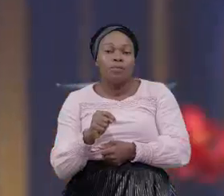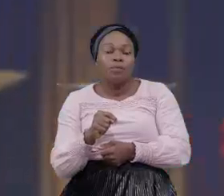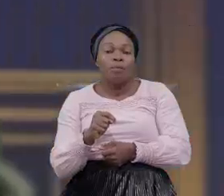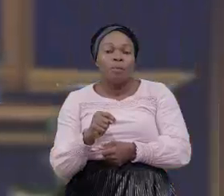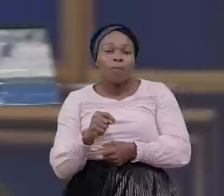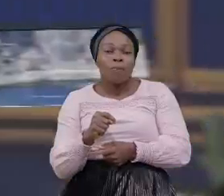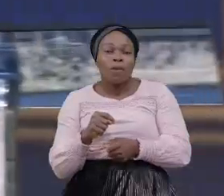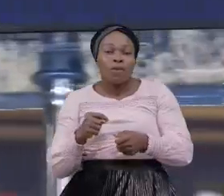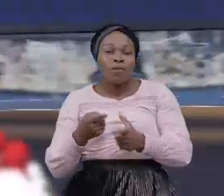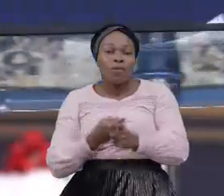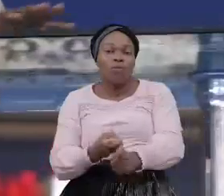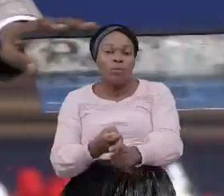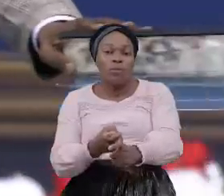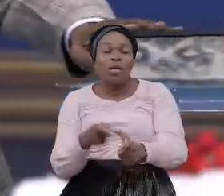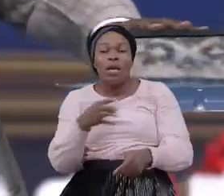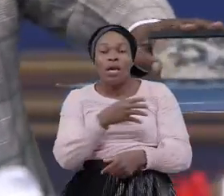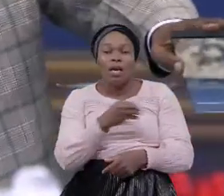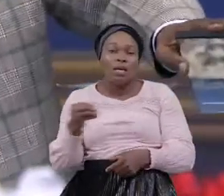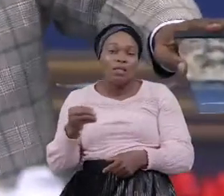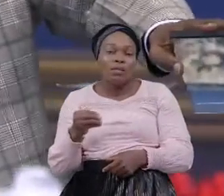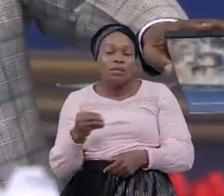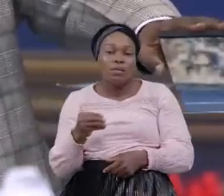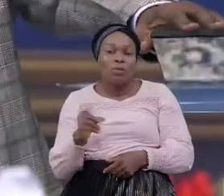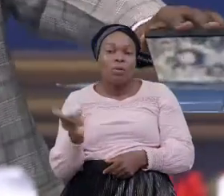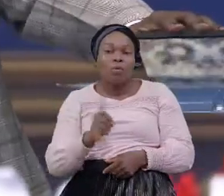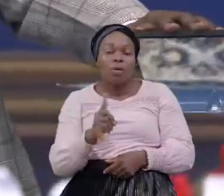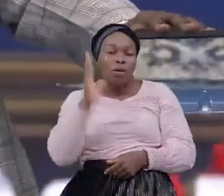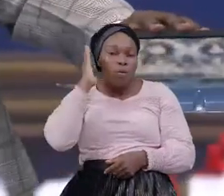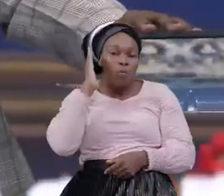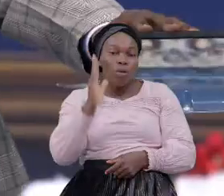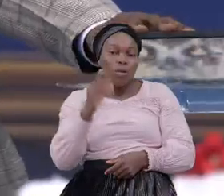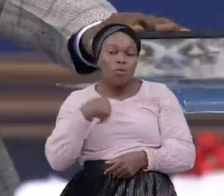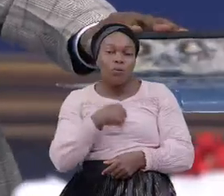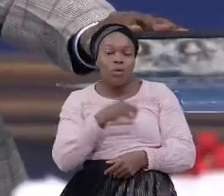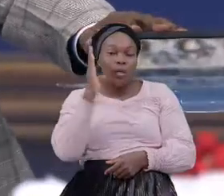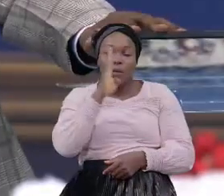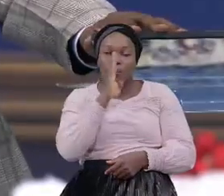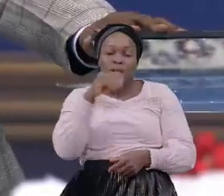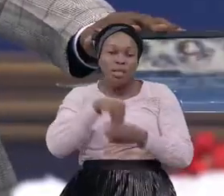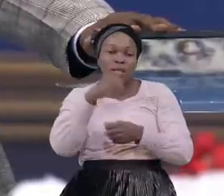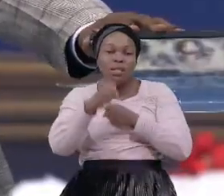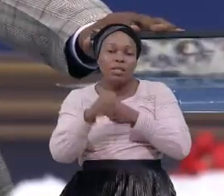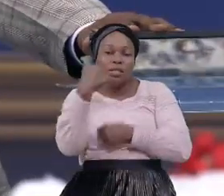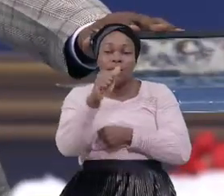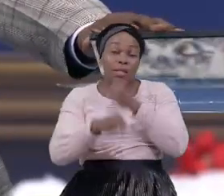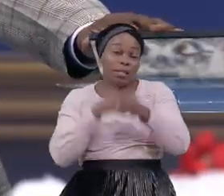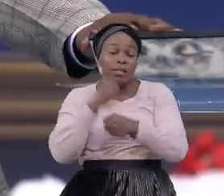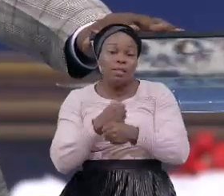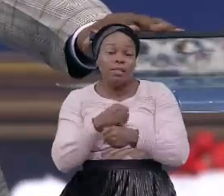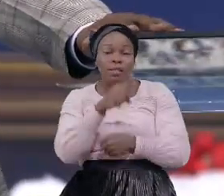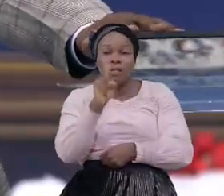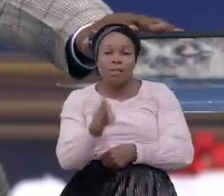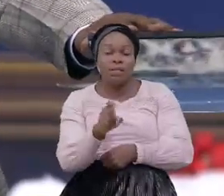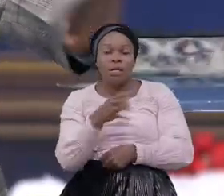going down, where shall we be in 10 years, in 20 years? Where shall we be